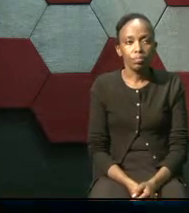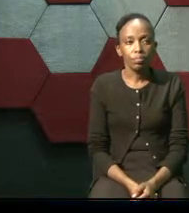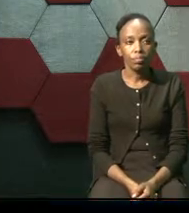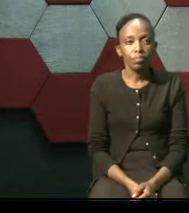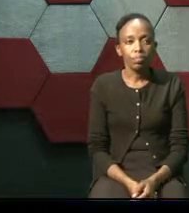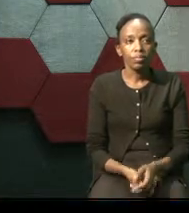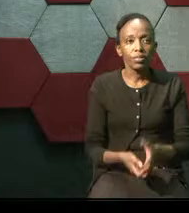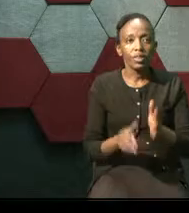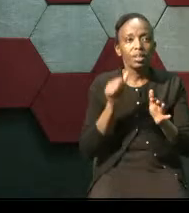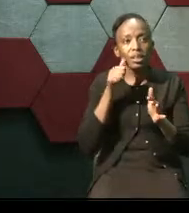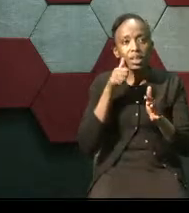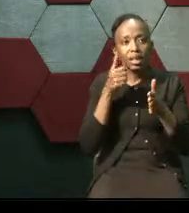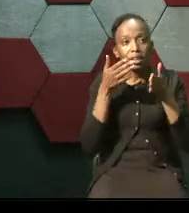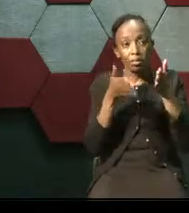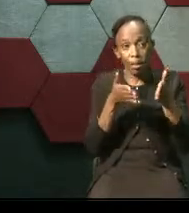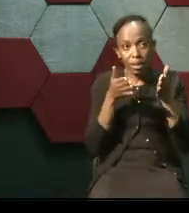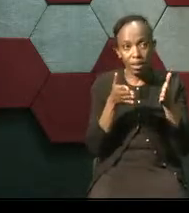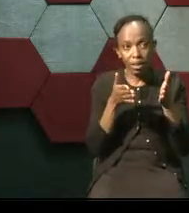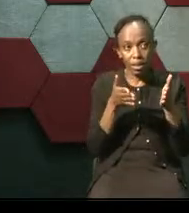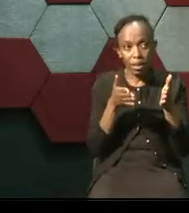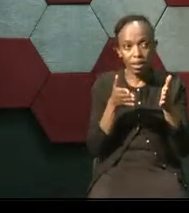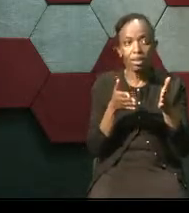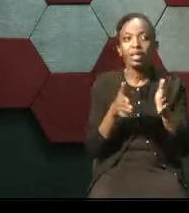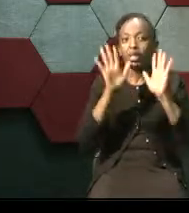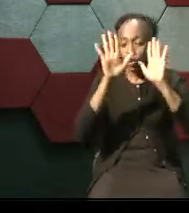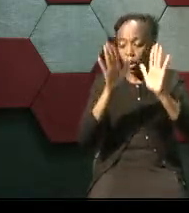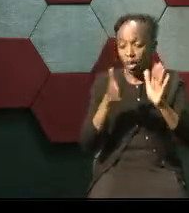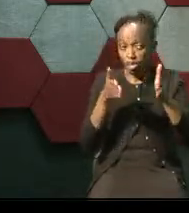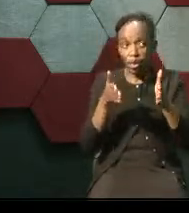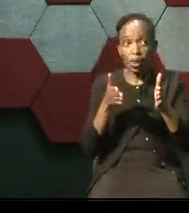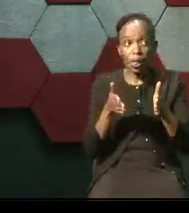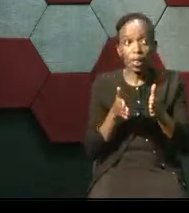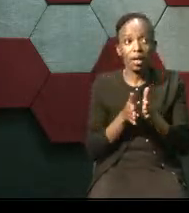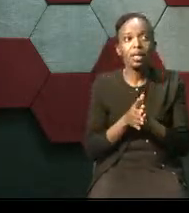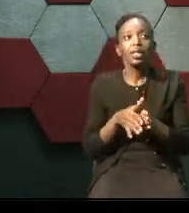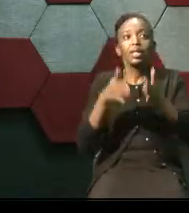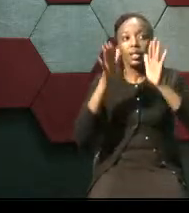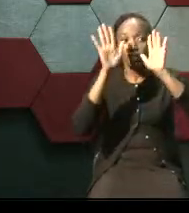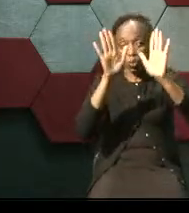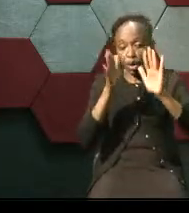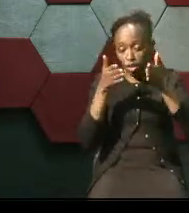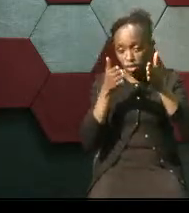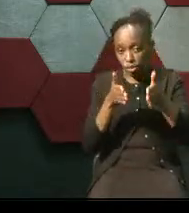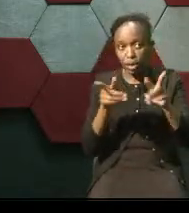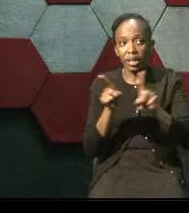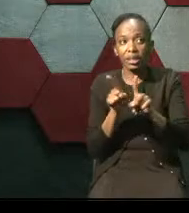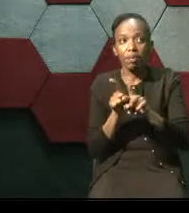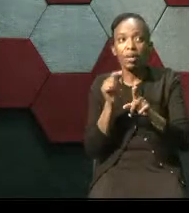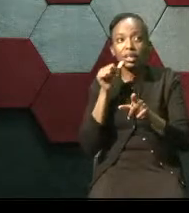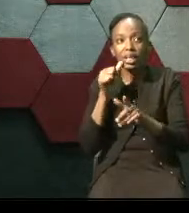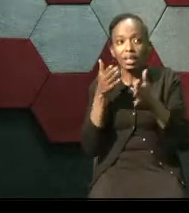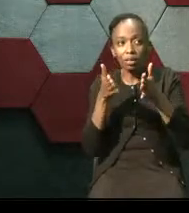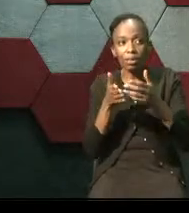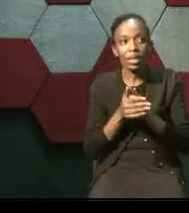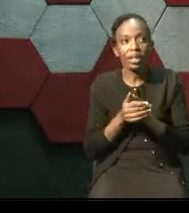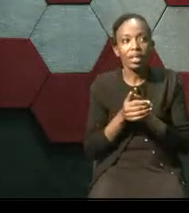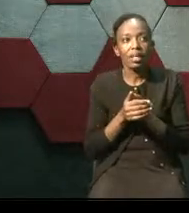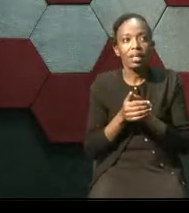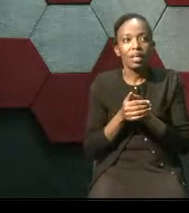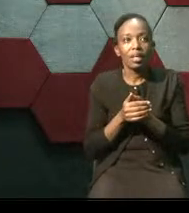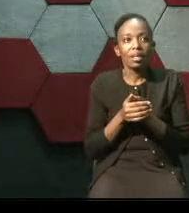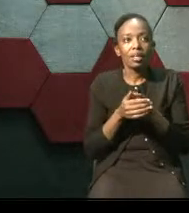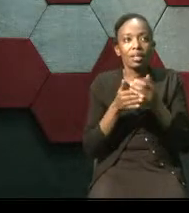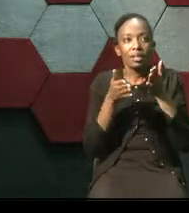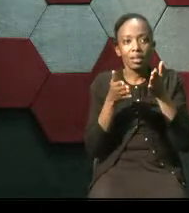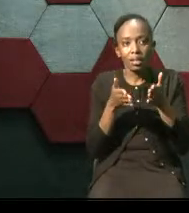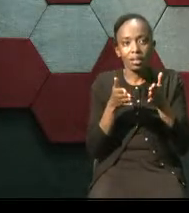It is nice to be here. It is wonderful to be here. It is wonderful to be here. It is nice to be here. It is Nana.